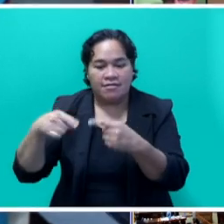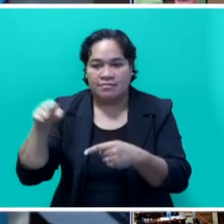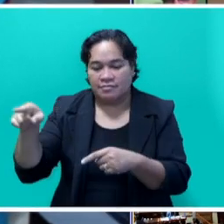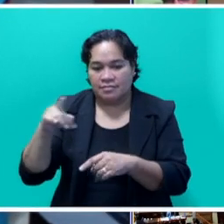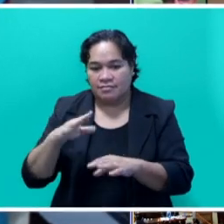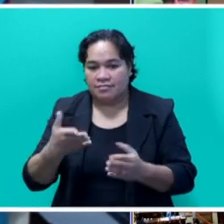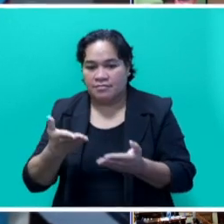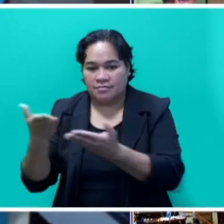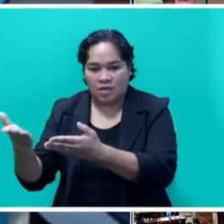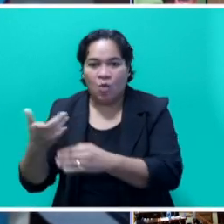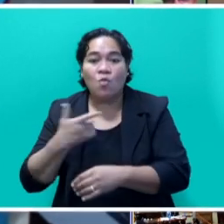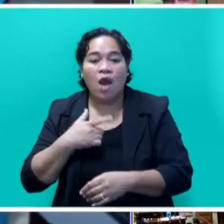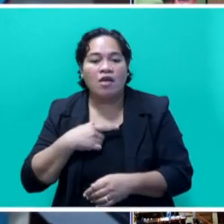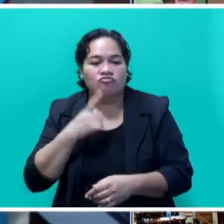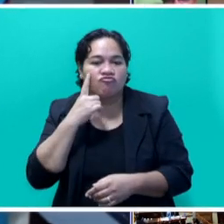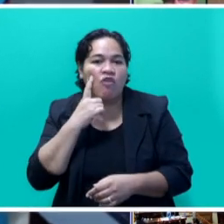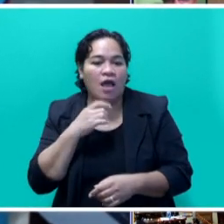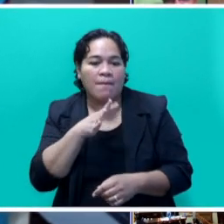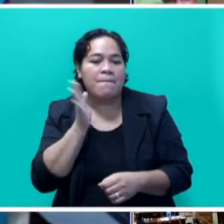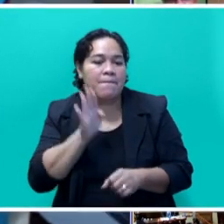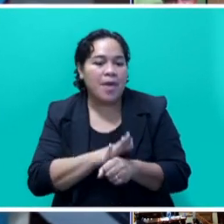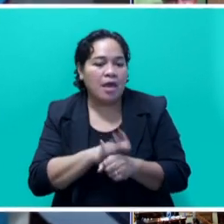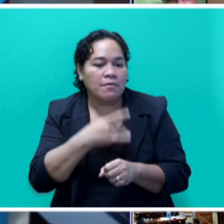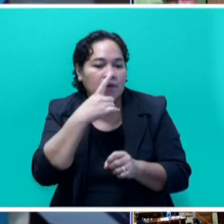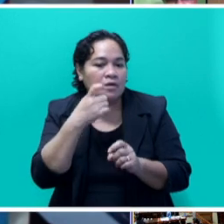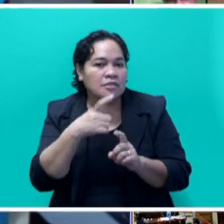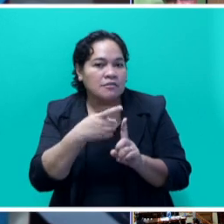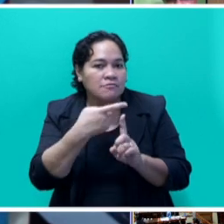and fear-mongering, and they should be ashamed.